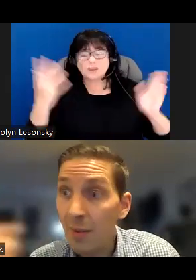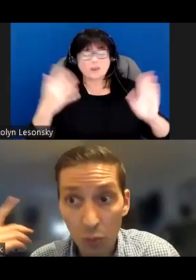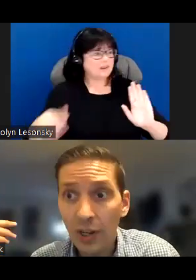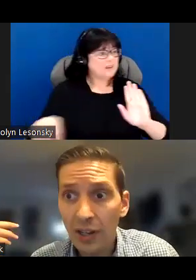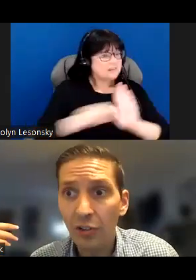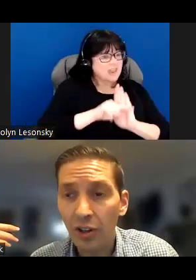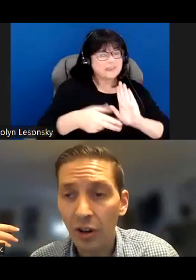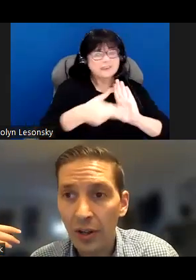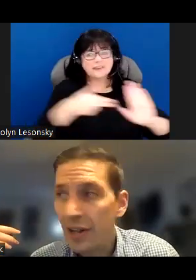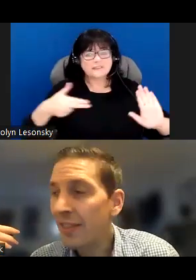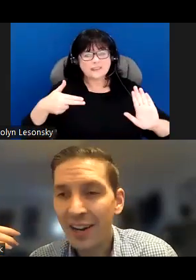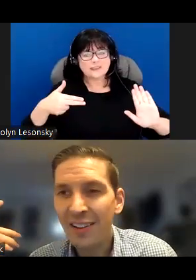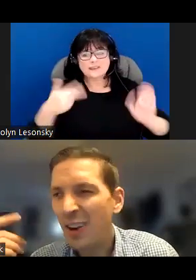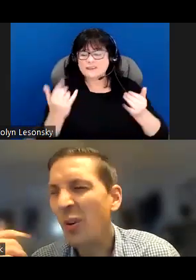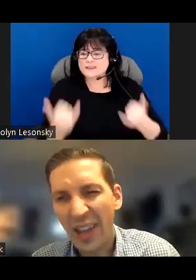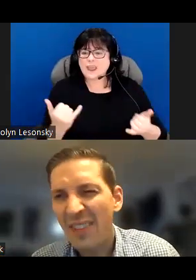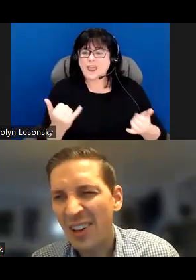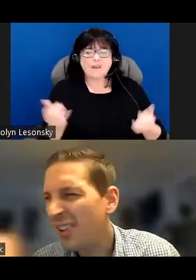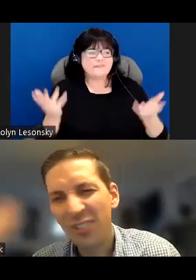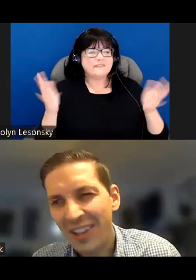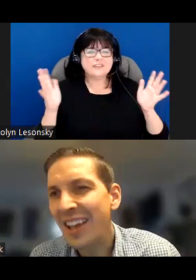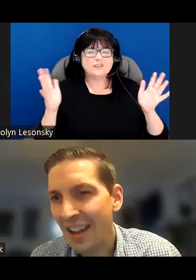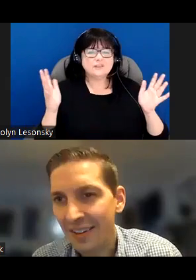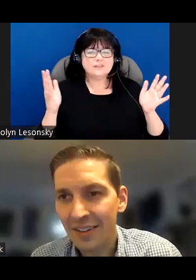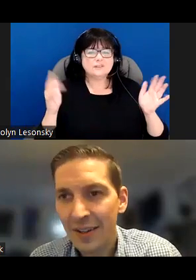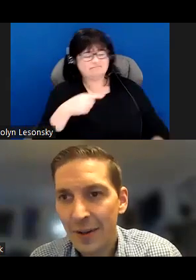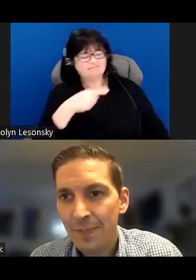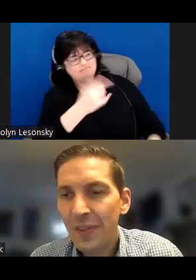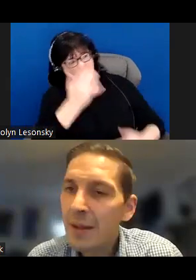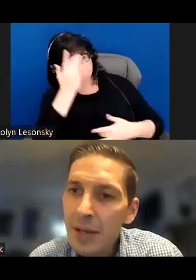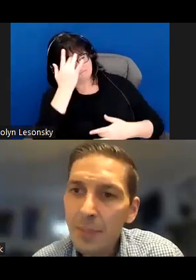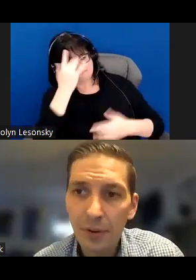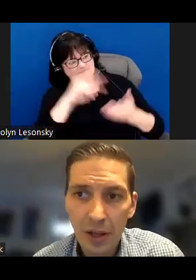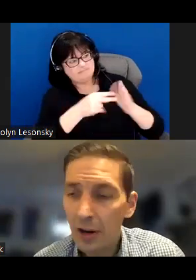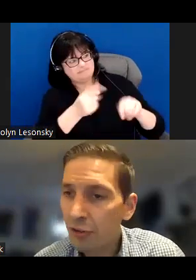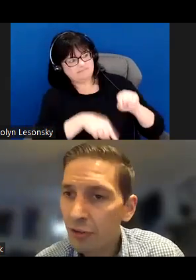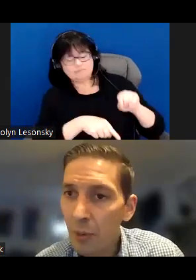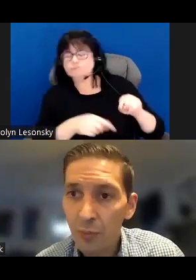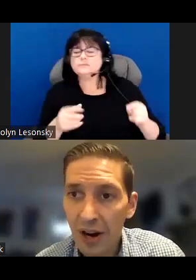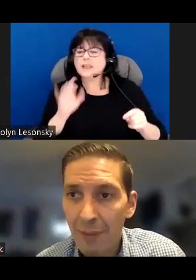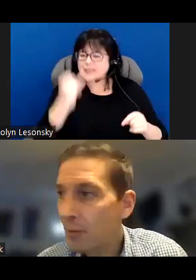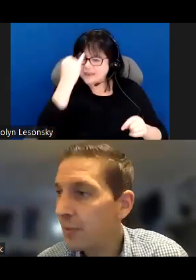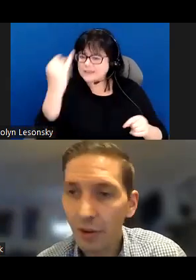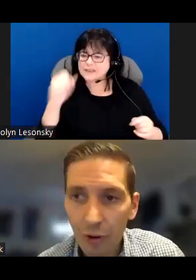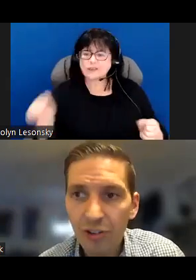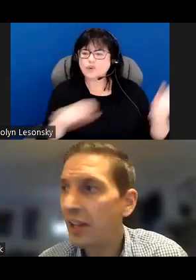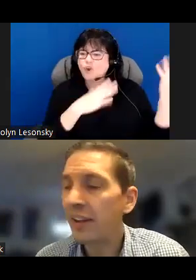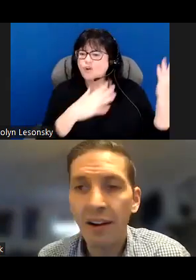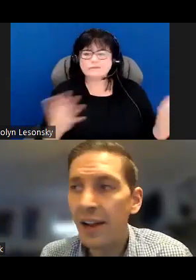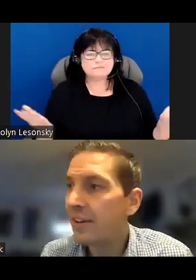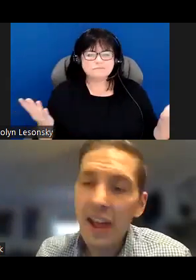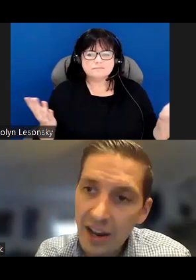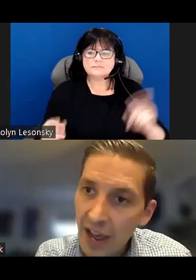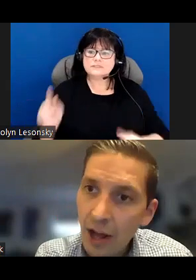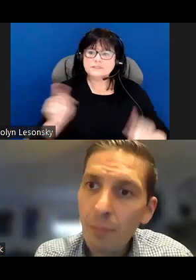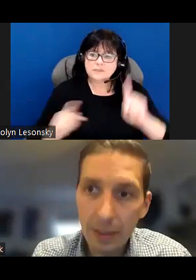less than maybe 20 years ago, that idea that, oh, they have an illness, so they can't. Again, people are so much more apt to be encouraging and